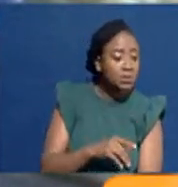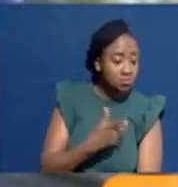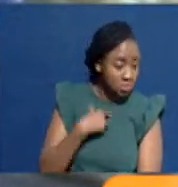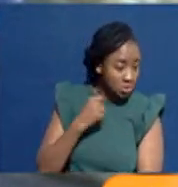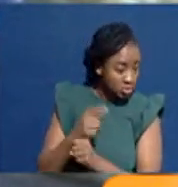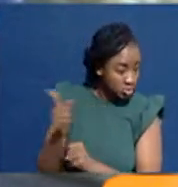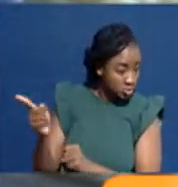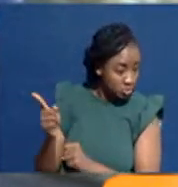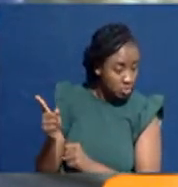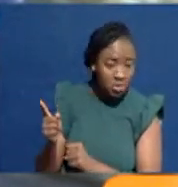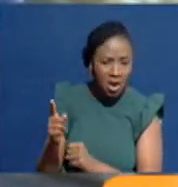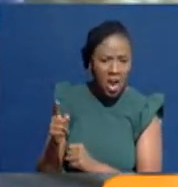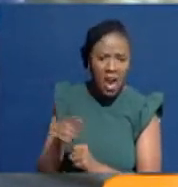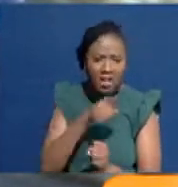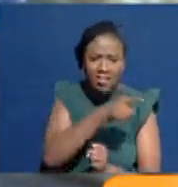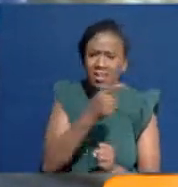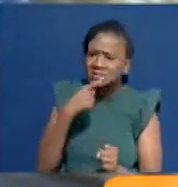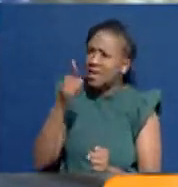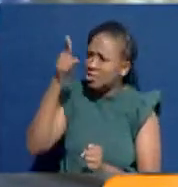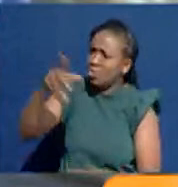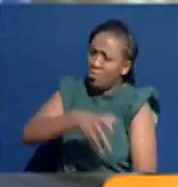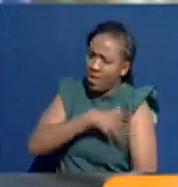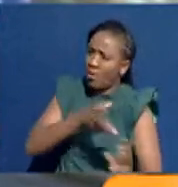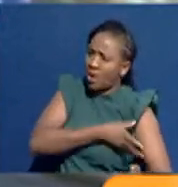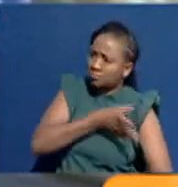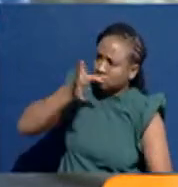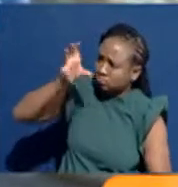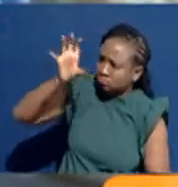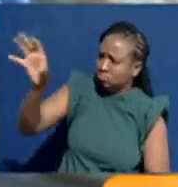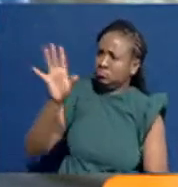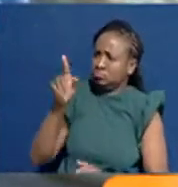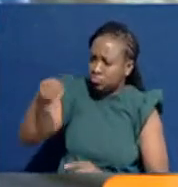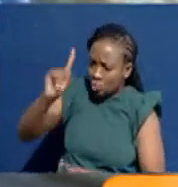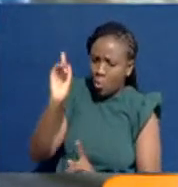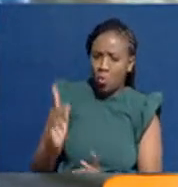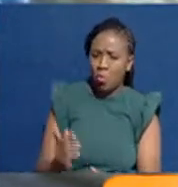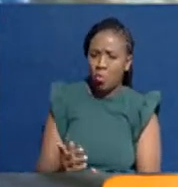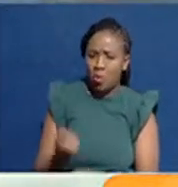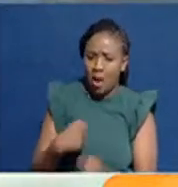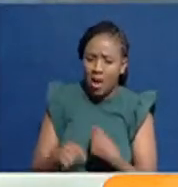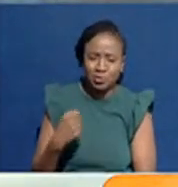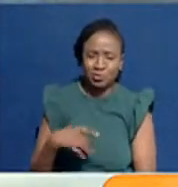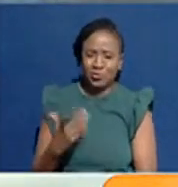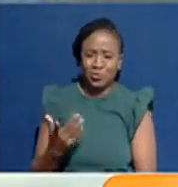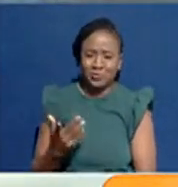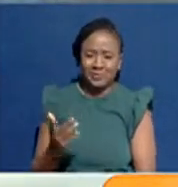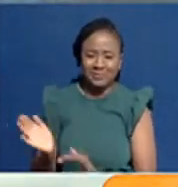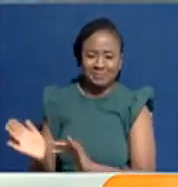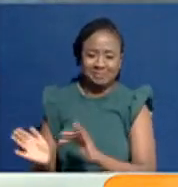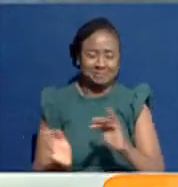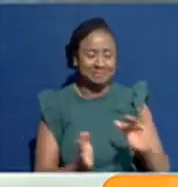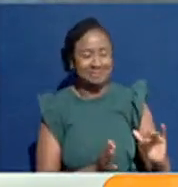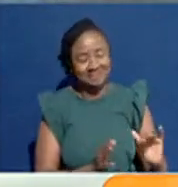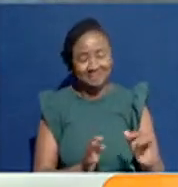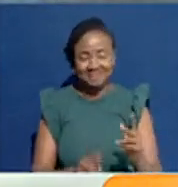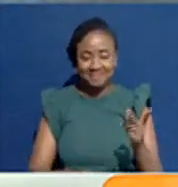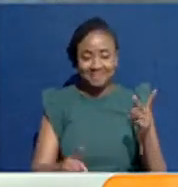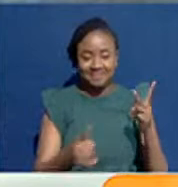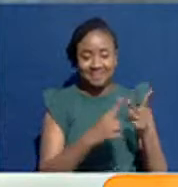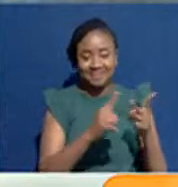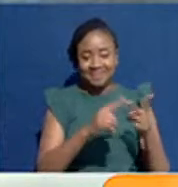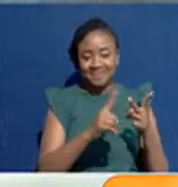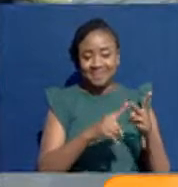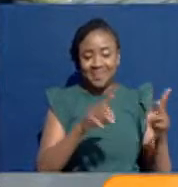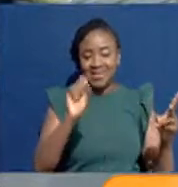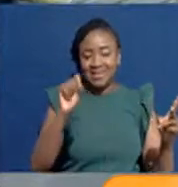this? No. I mean, really, you don't do that. Okay, all right. Senator Sifuna. You know, Sam, it is